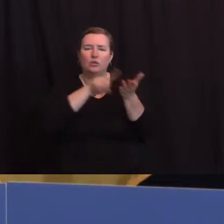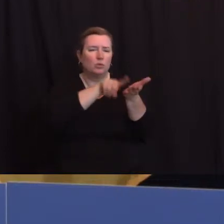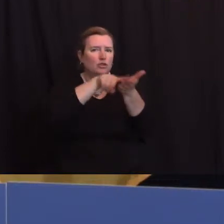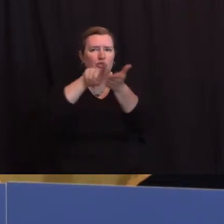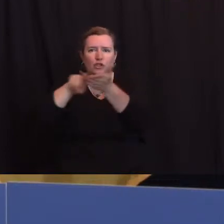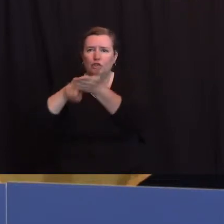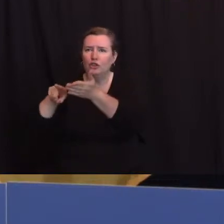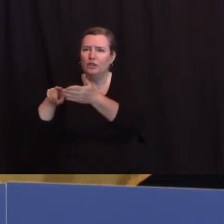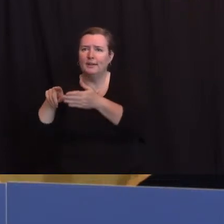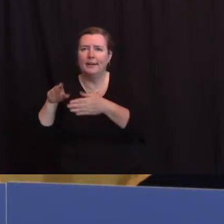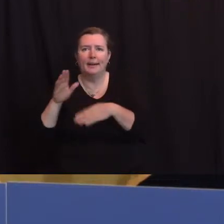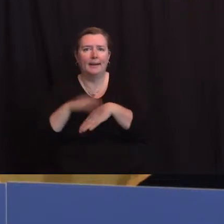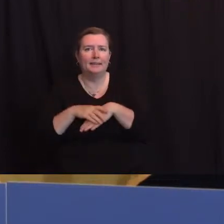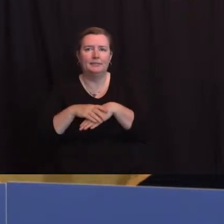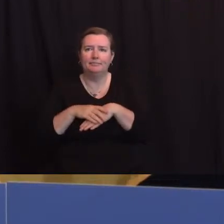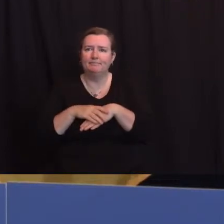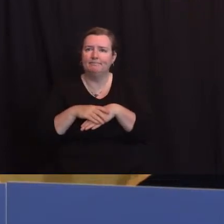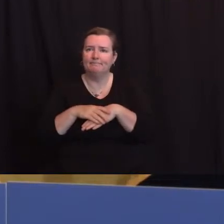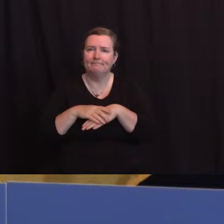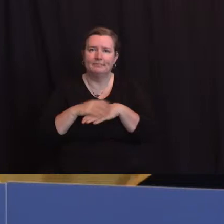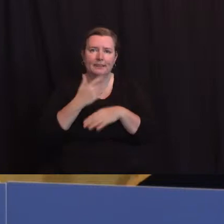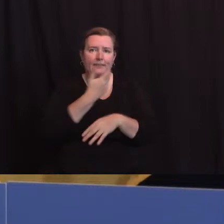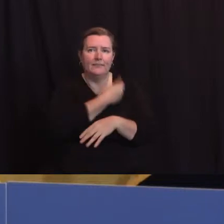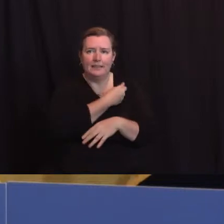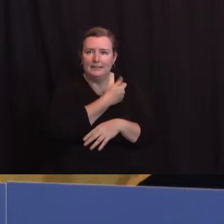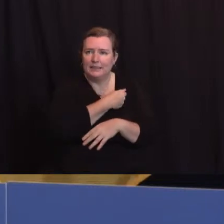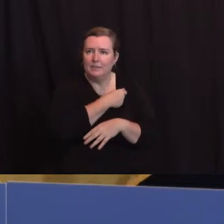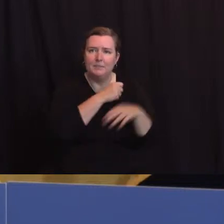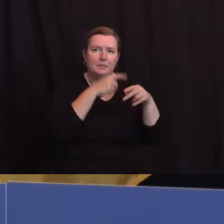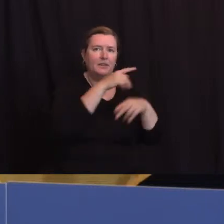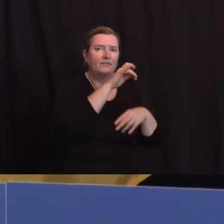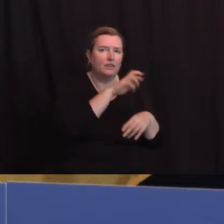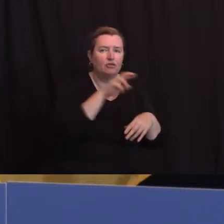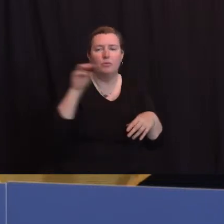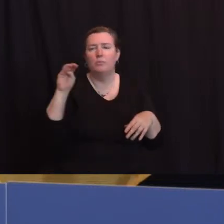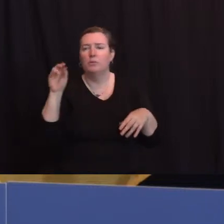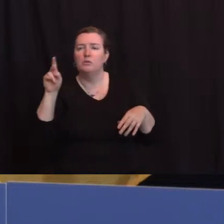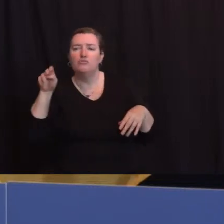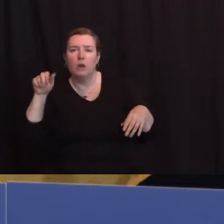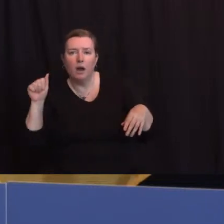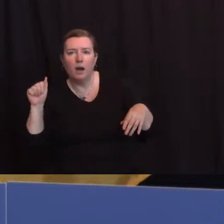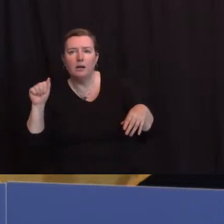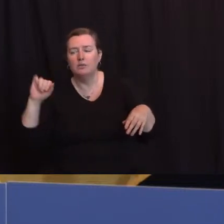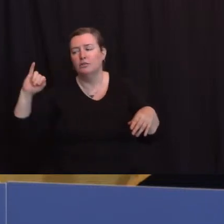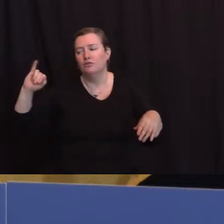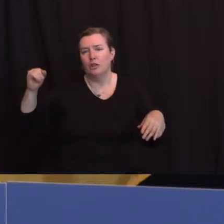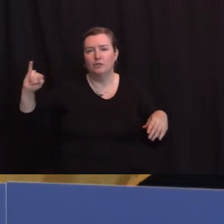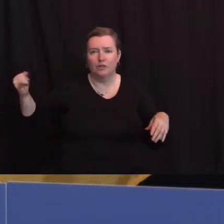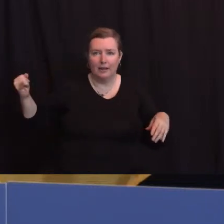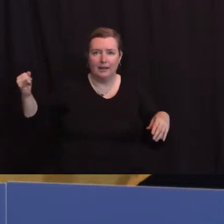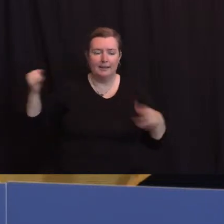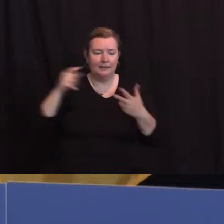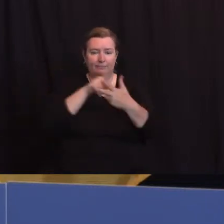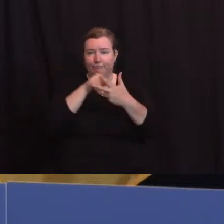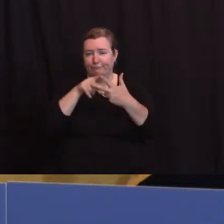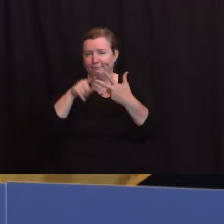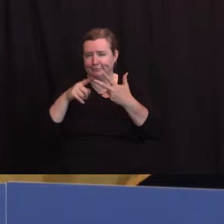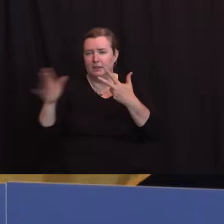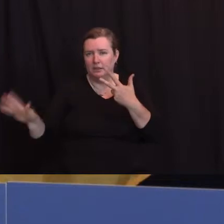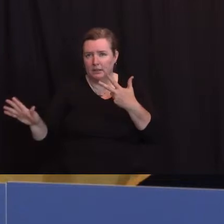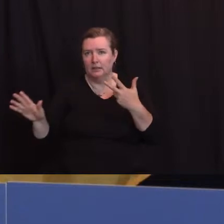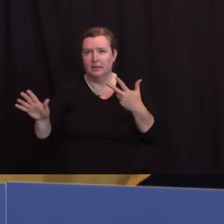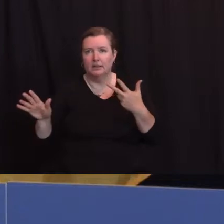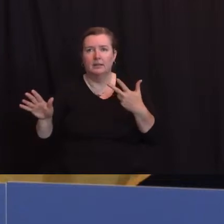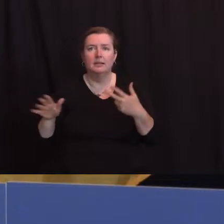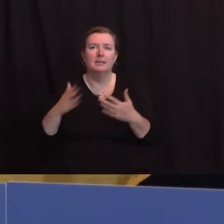the various specific vaccines, whether it's Pfizer, Moderna, Janssen, and, there are some